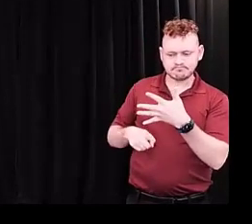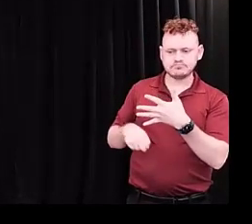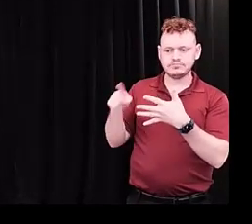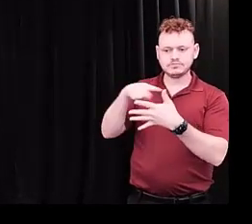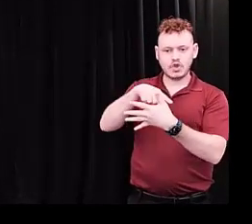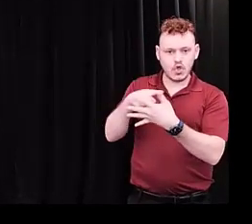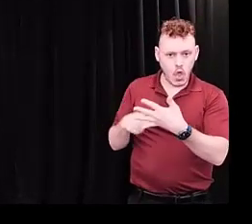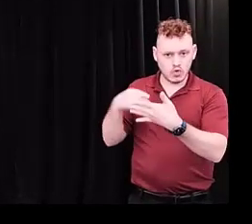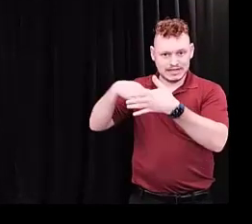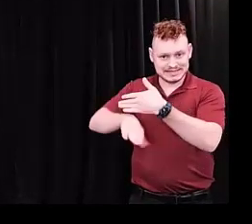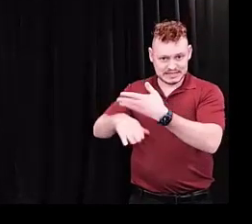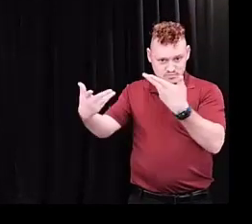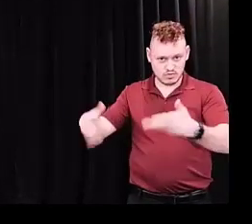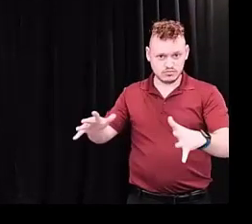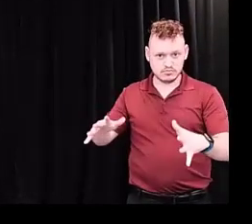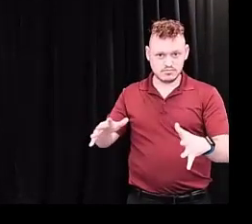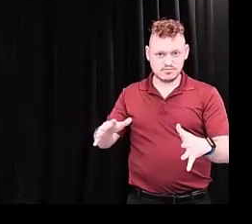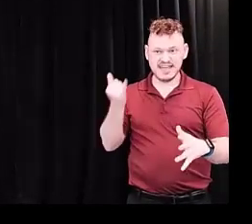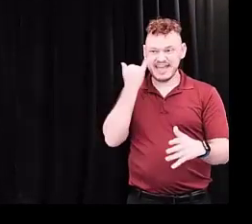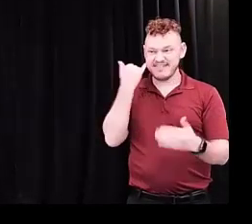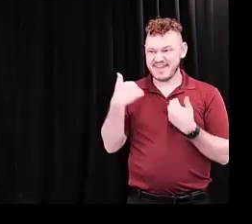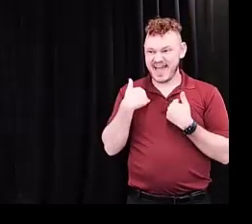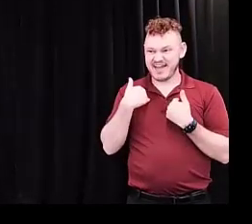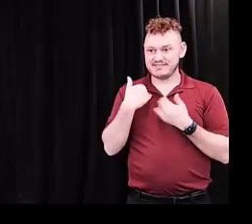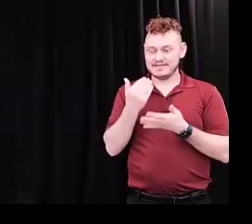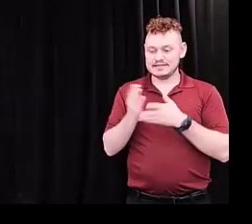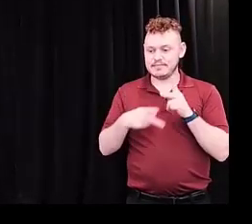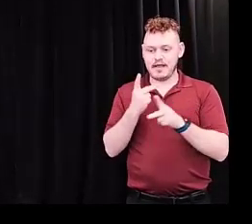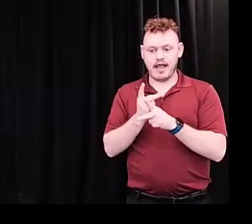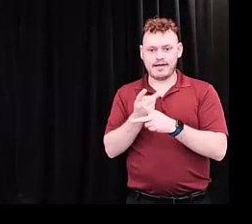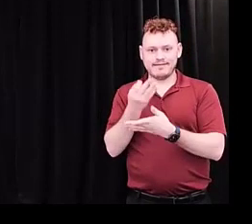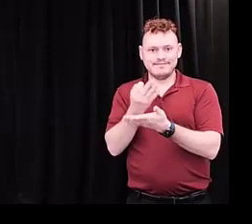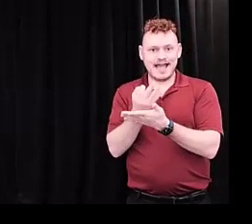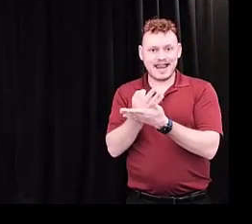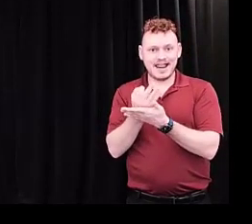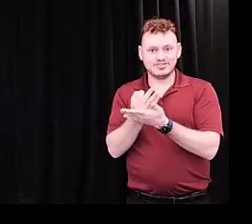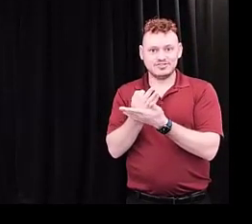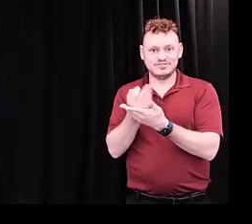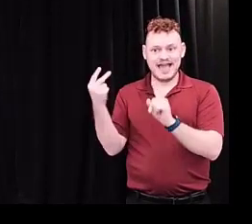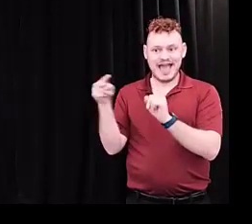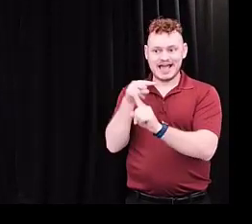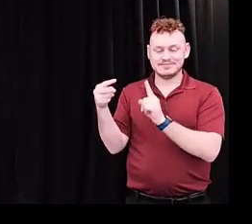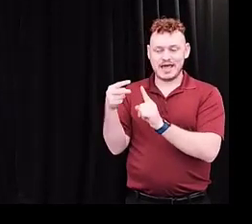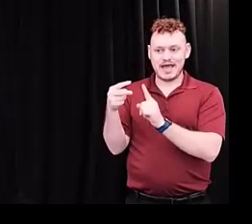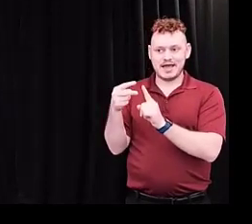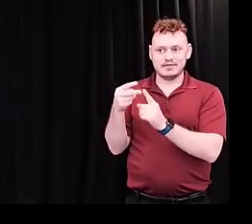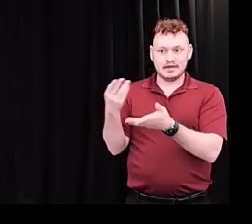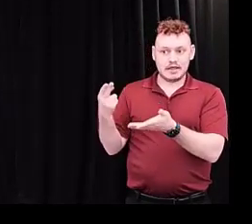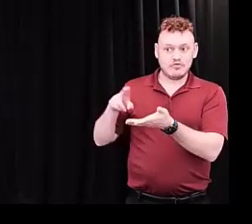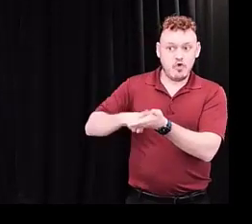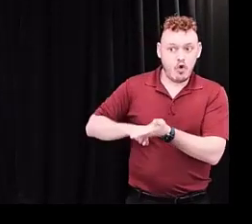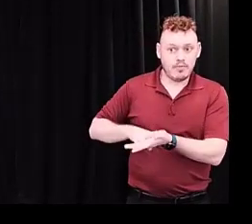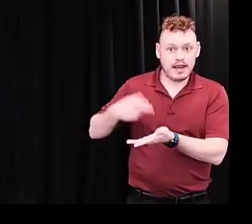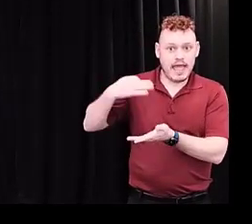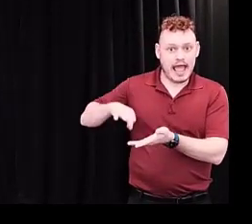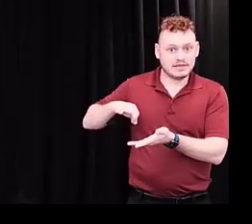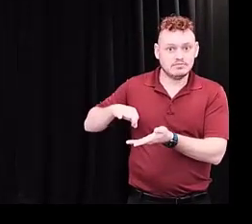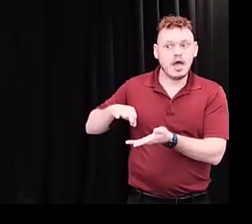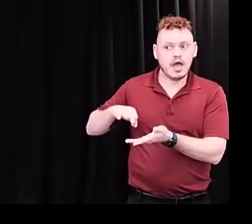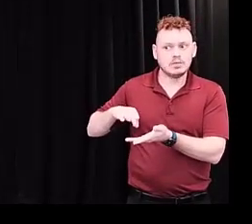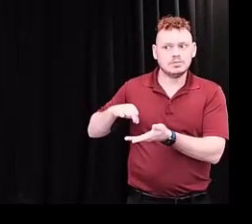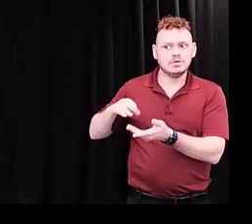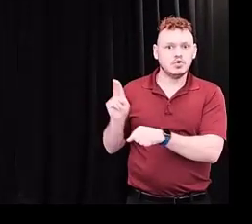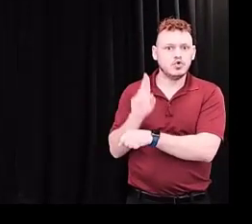accessible, especially if they have some sort of financial aspect, enrollment aspect. You can use that as making the